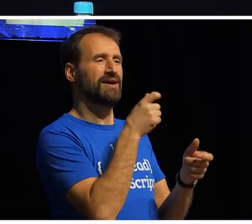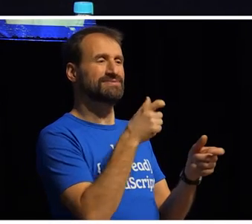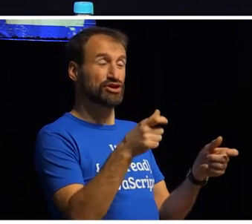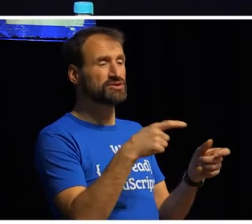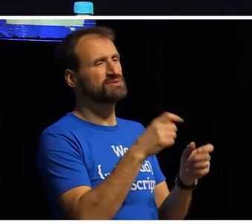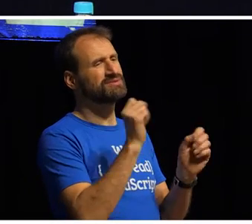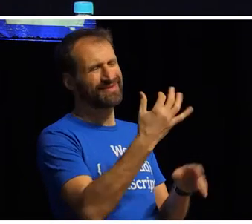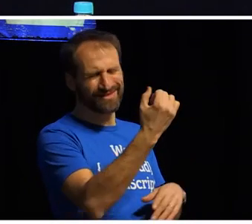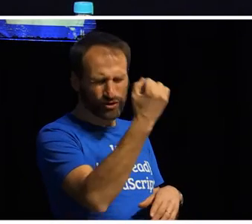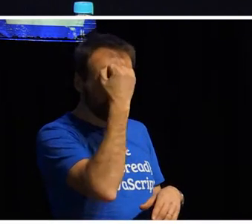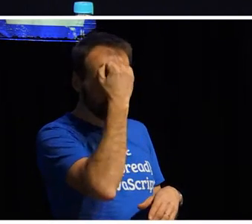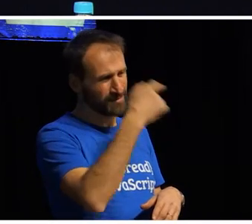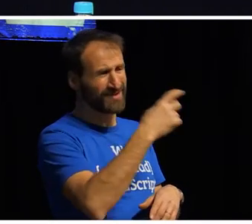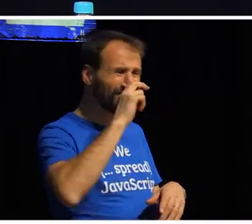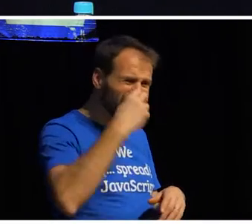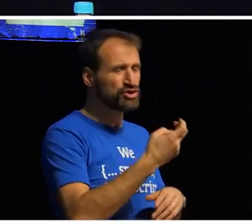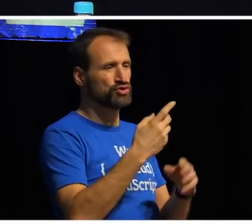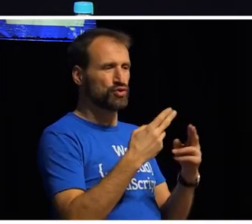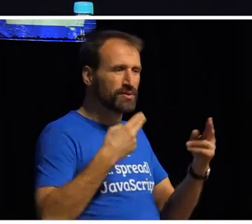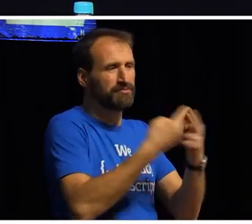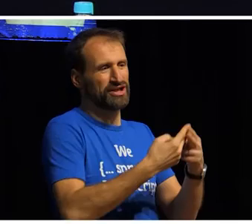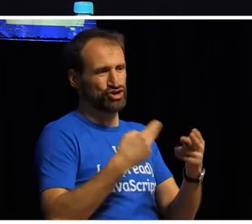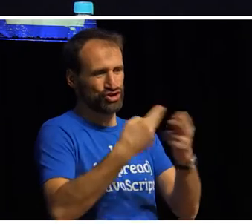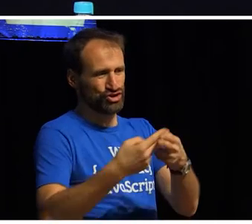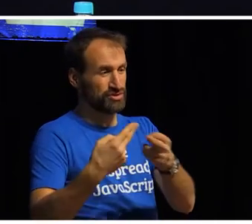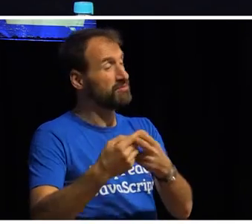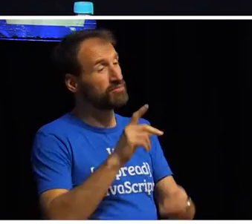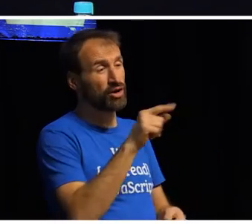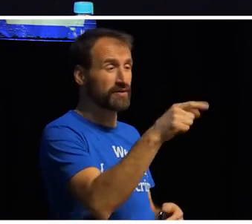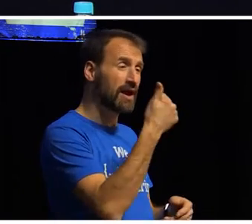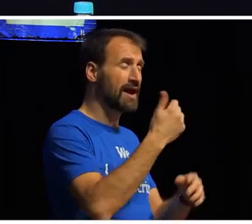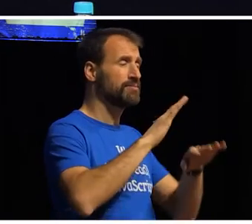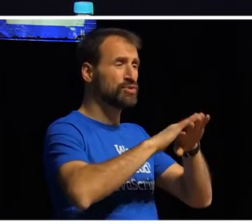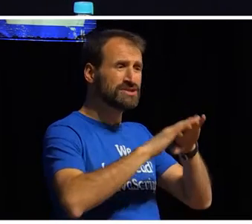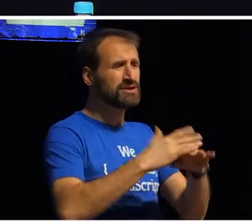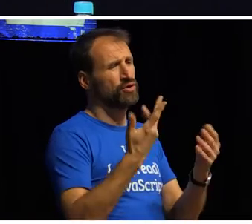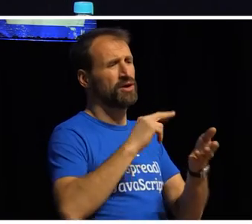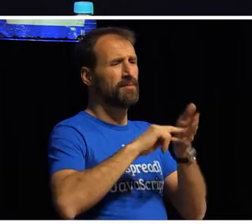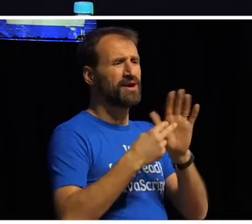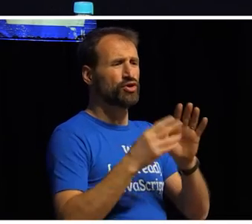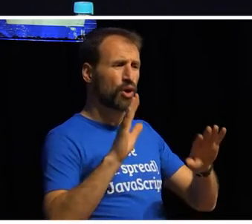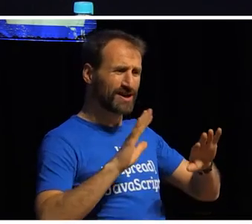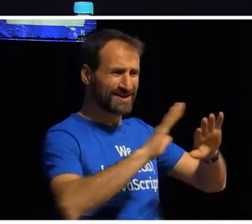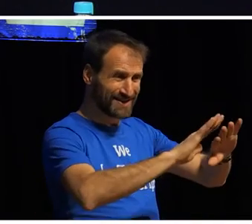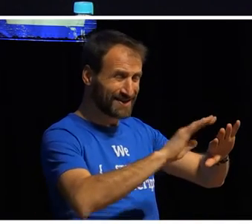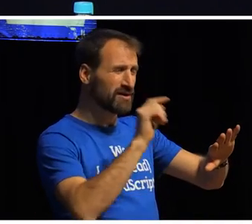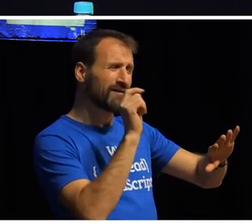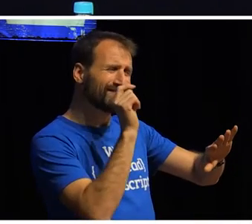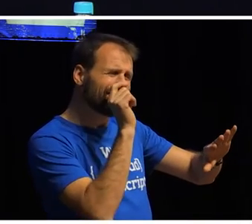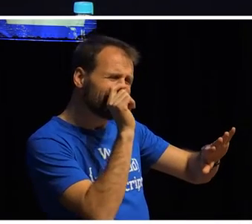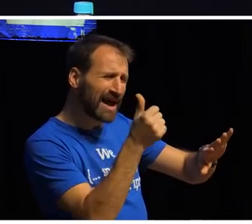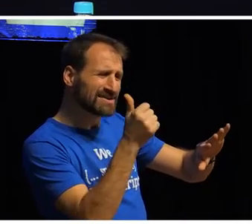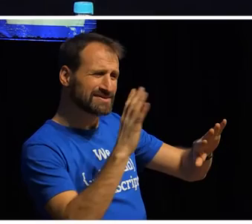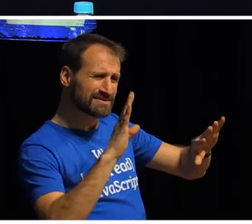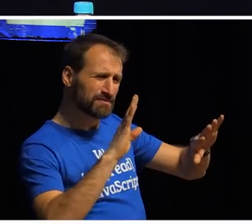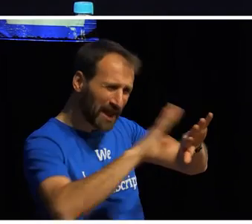try to match so if you give them a pattern if you give them a methodology where they can almost match like almost get